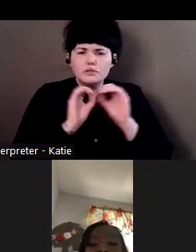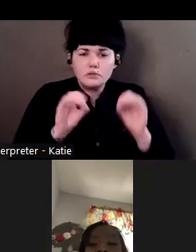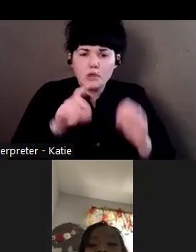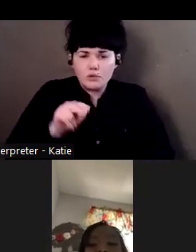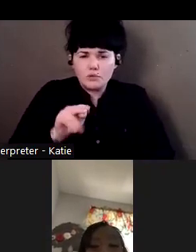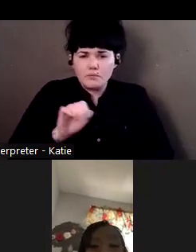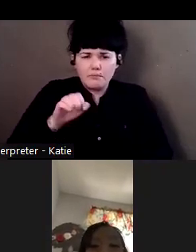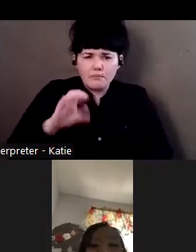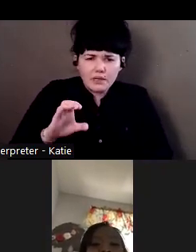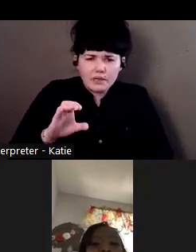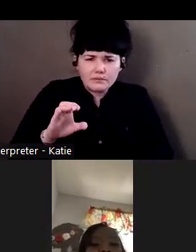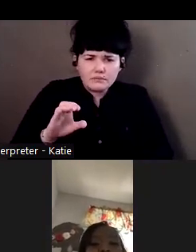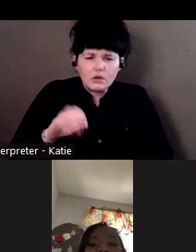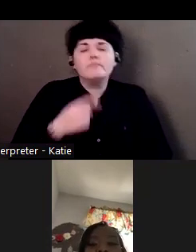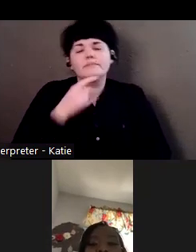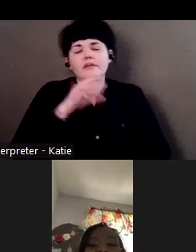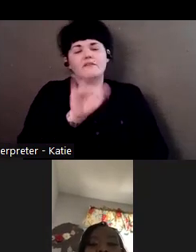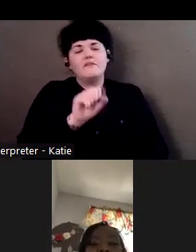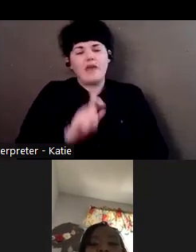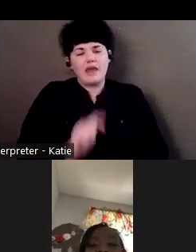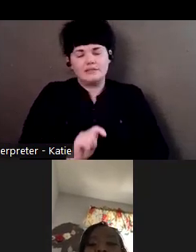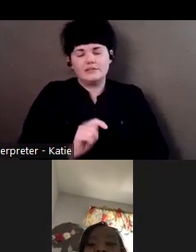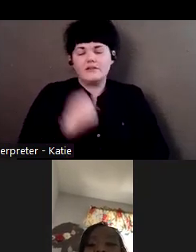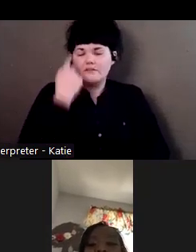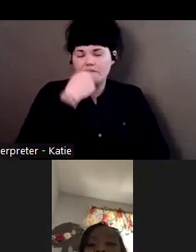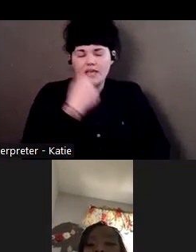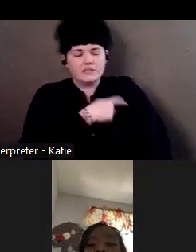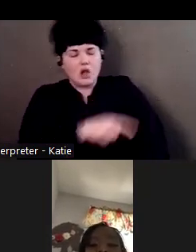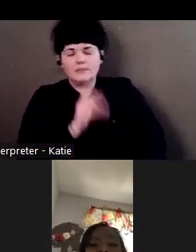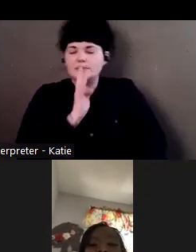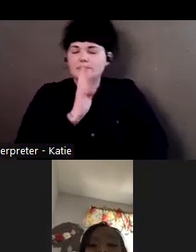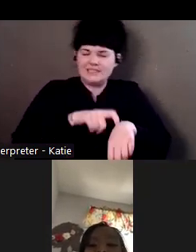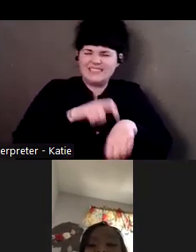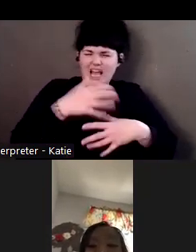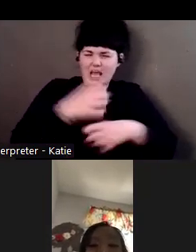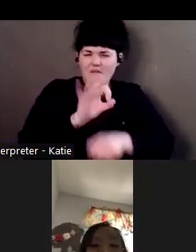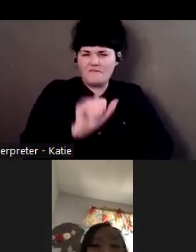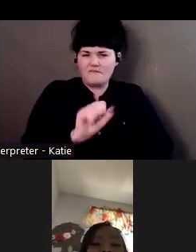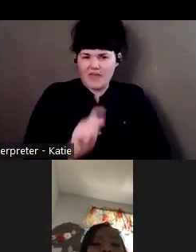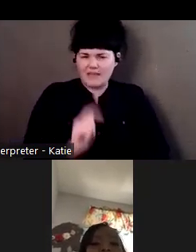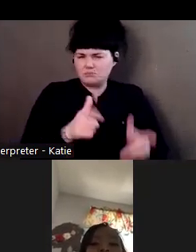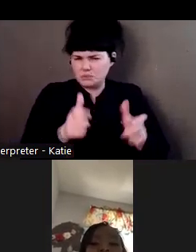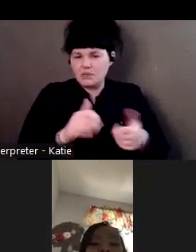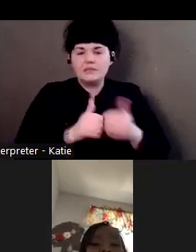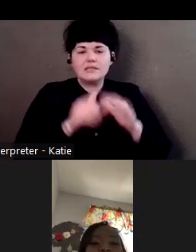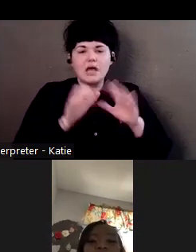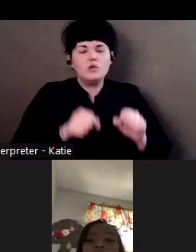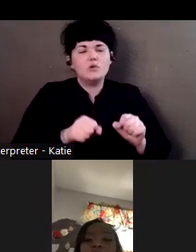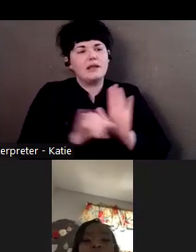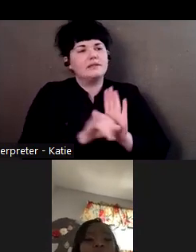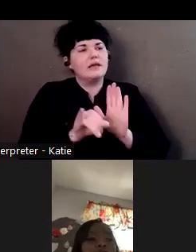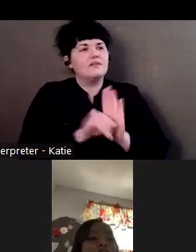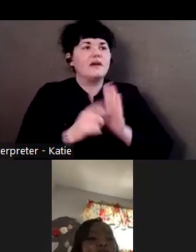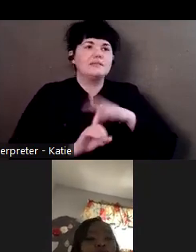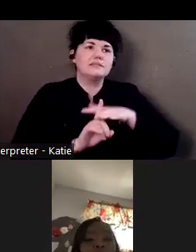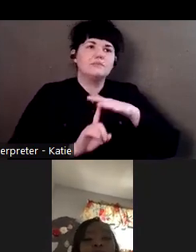face, arm, speech, and time. That is a quick way to detect and identify signs and symptoms of a stroke. If someone comes in, their